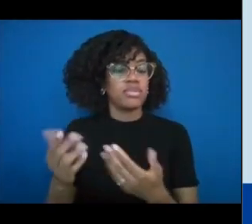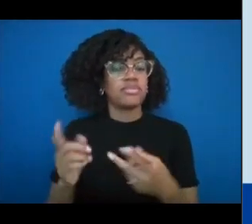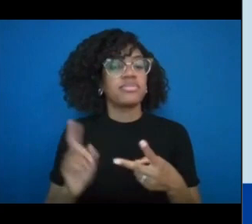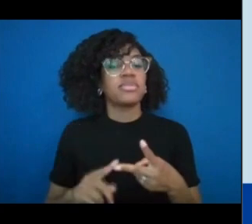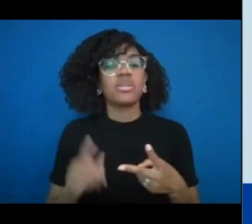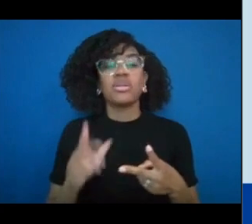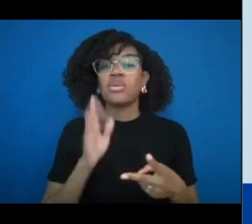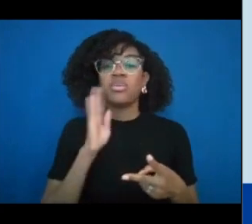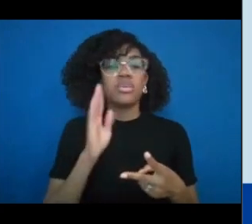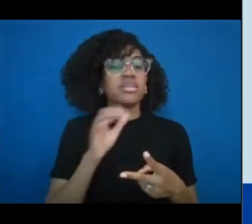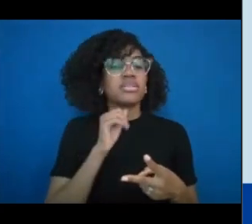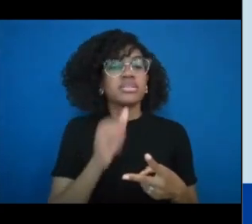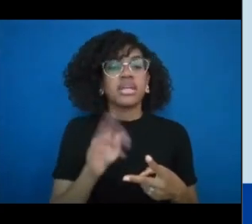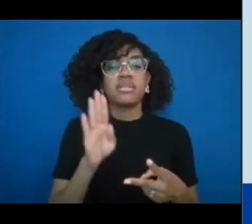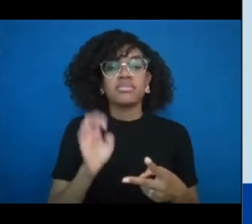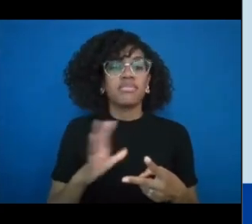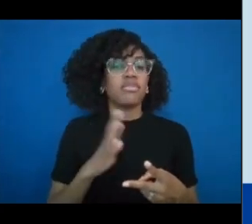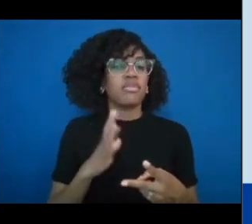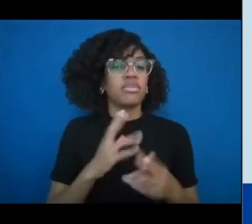formally reviewed and commented on.